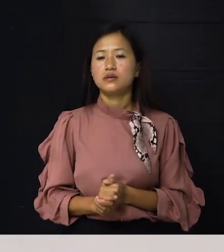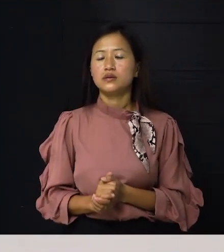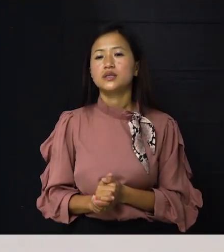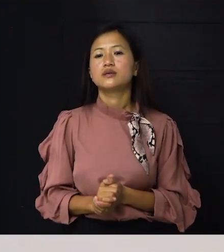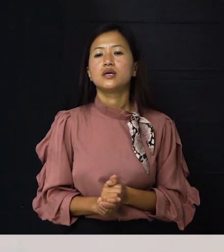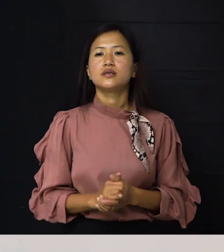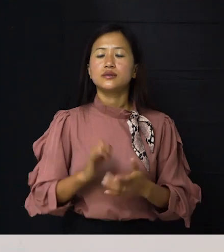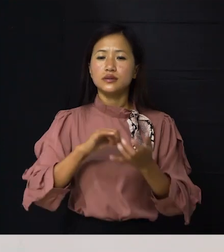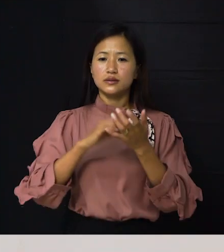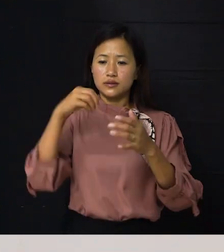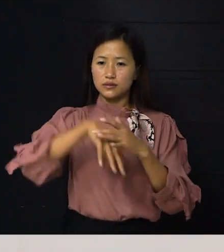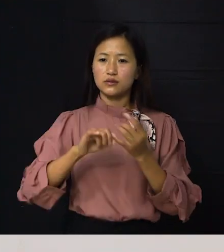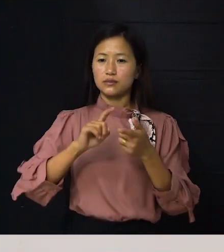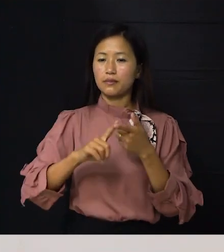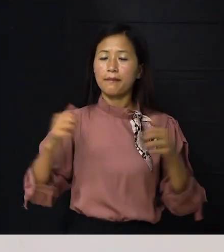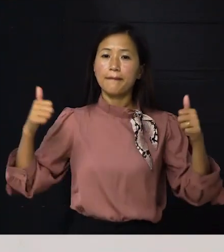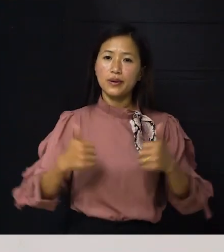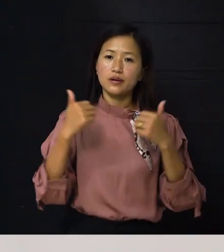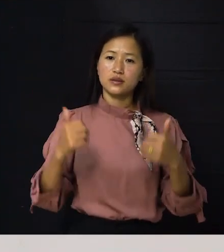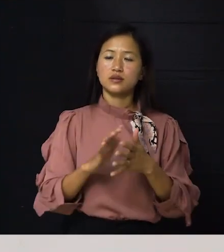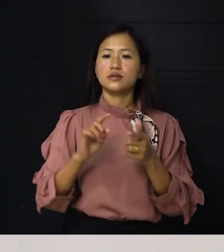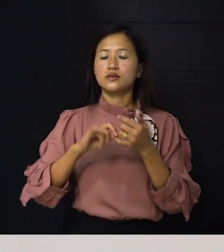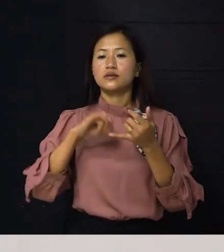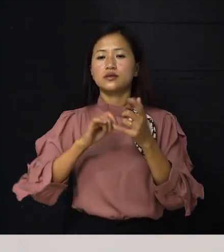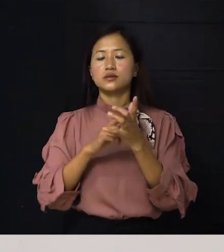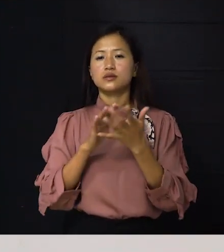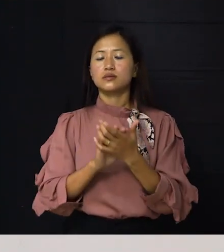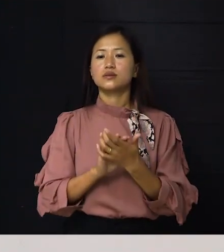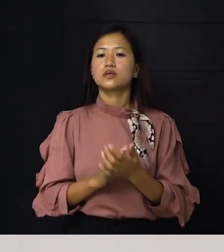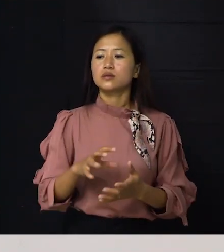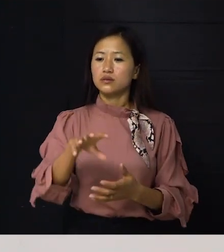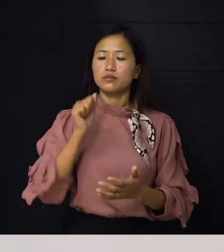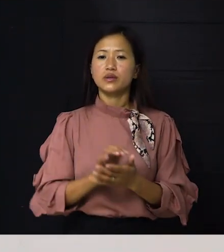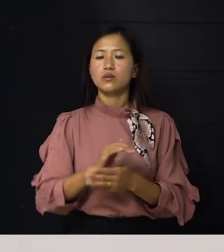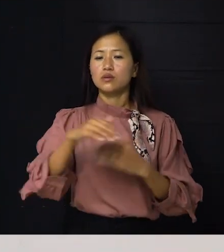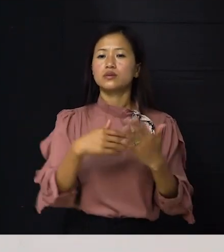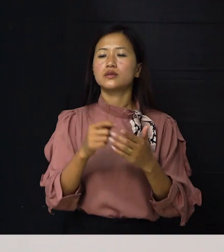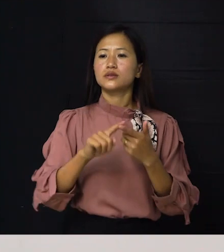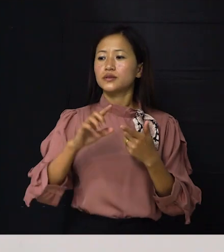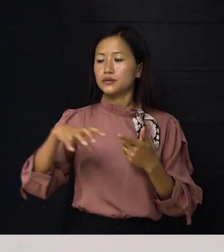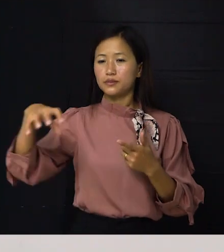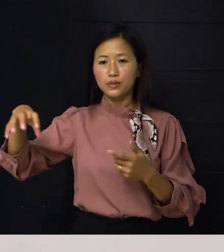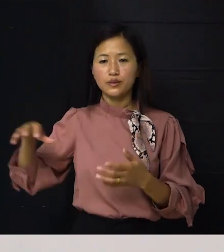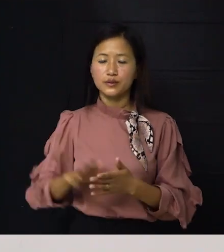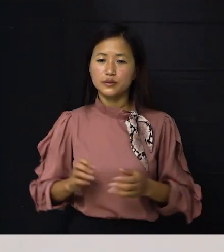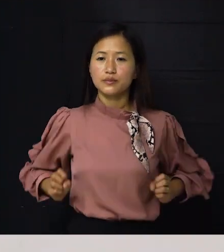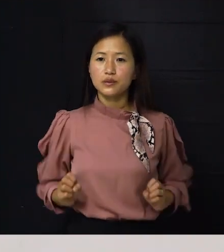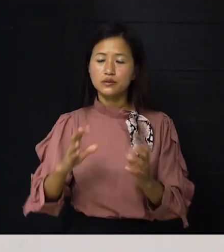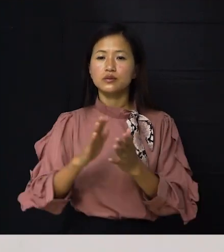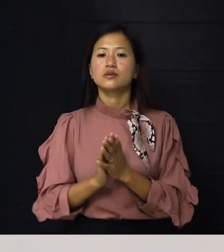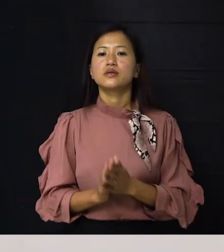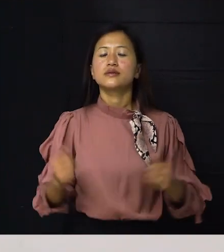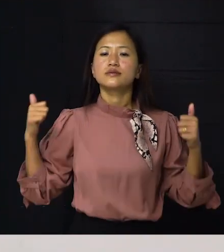Sirhind, all right? In the Battle of Sirhind, he got back all the empire. However, Shershah Suri, in the beginning when